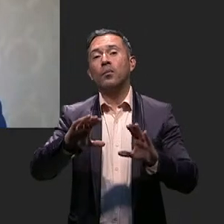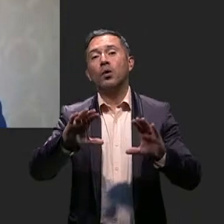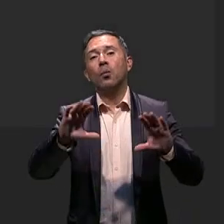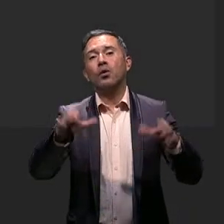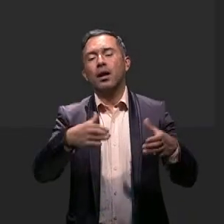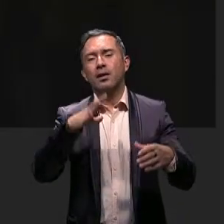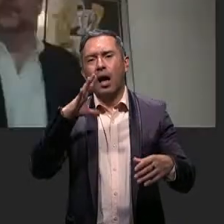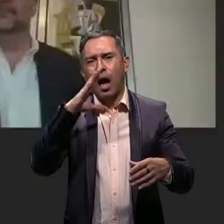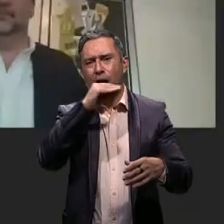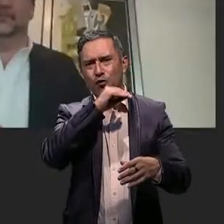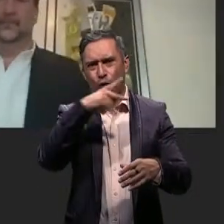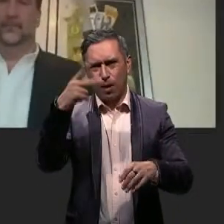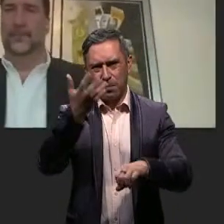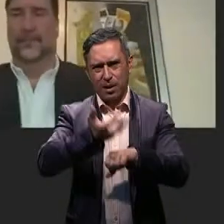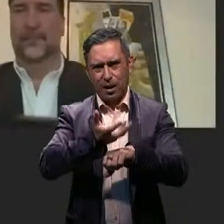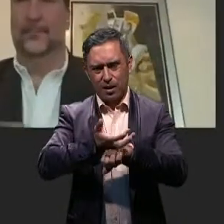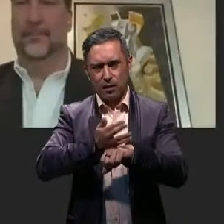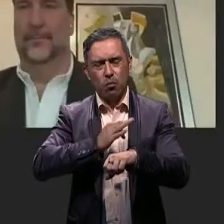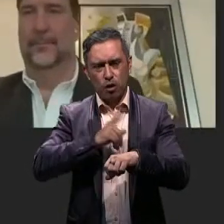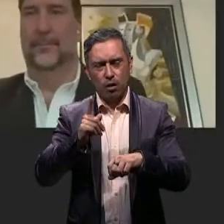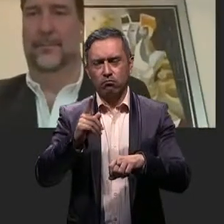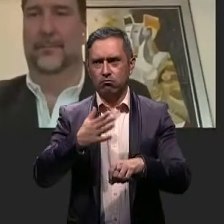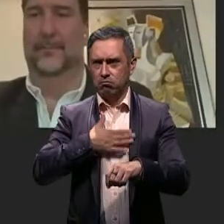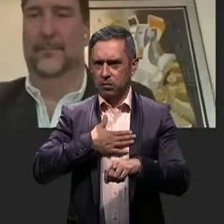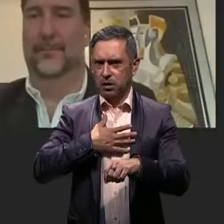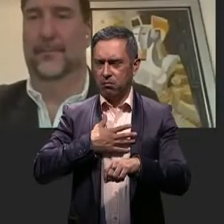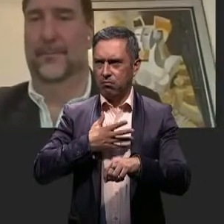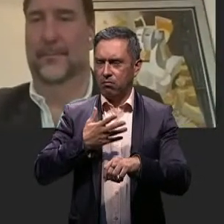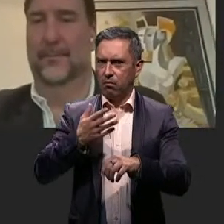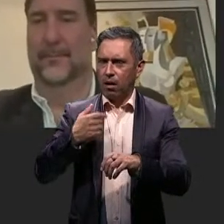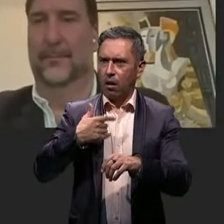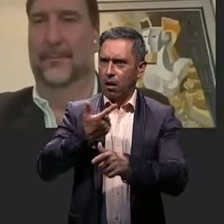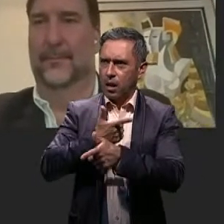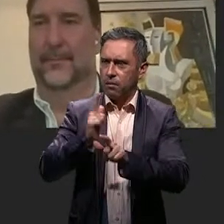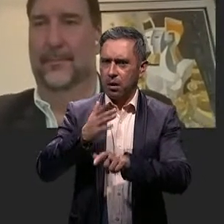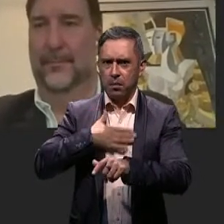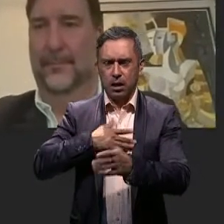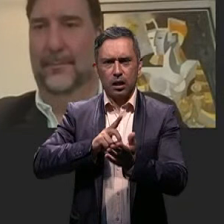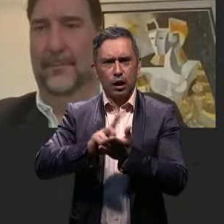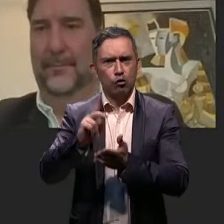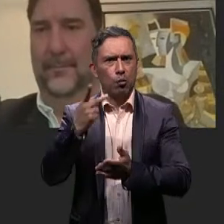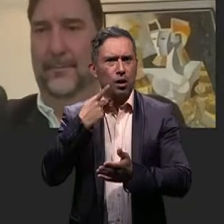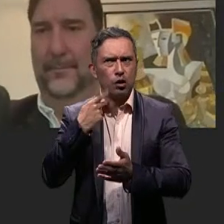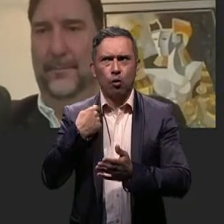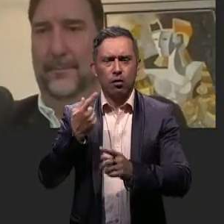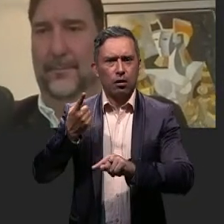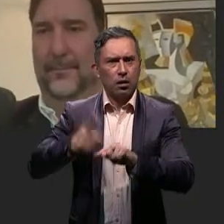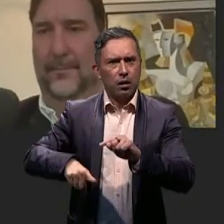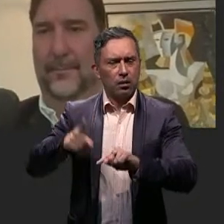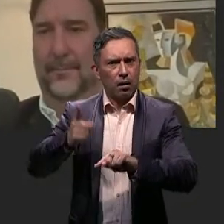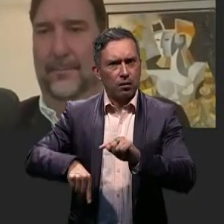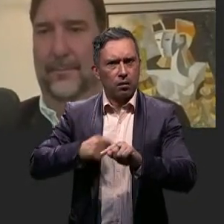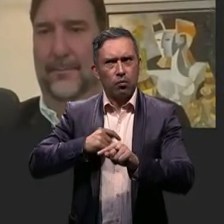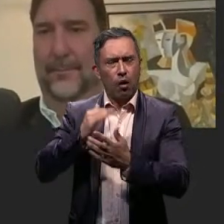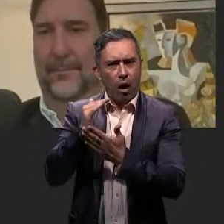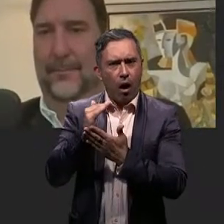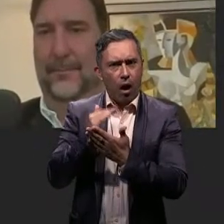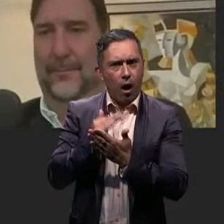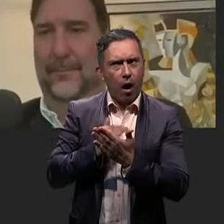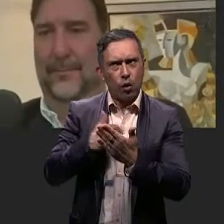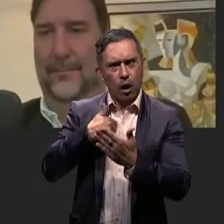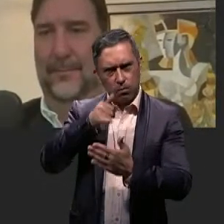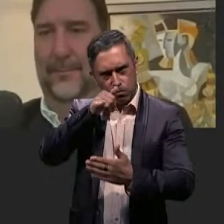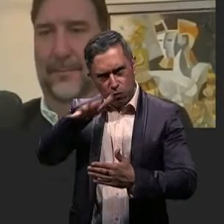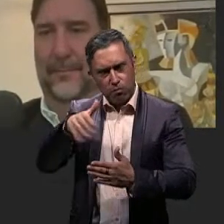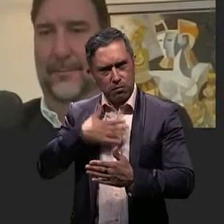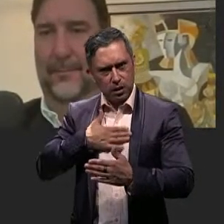Afro-American community, in a condition of when they have lost their freedom or the political rights for some time? The floor